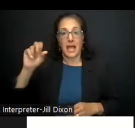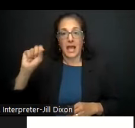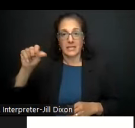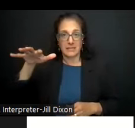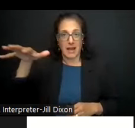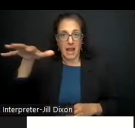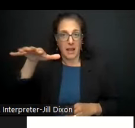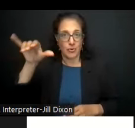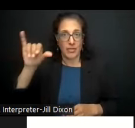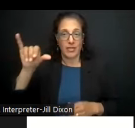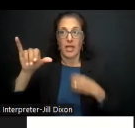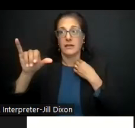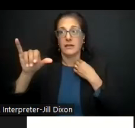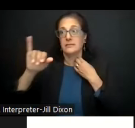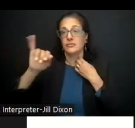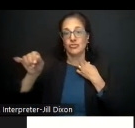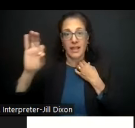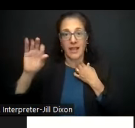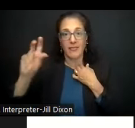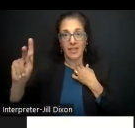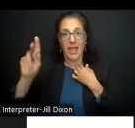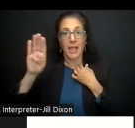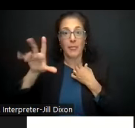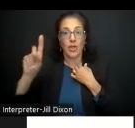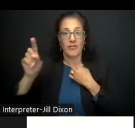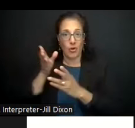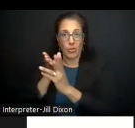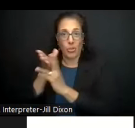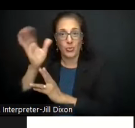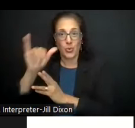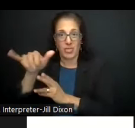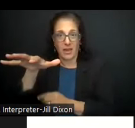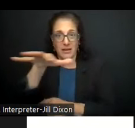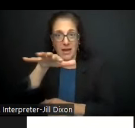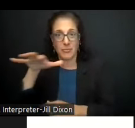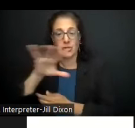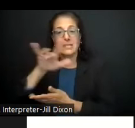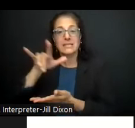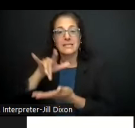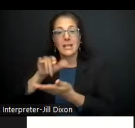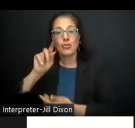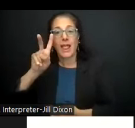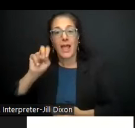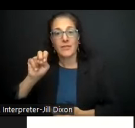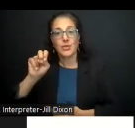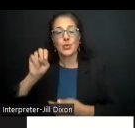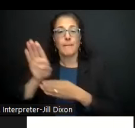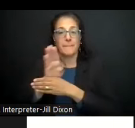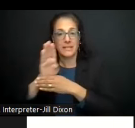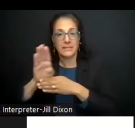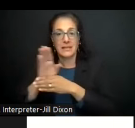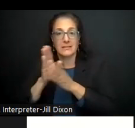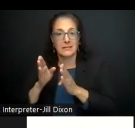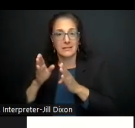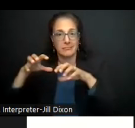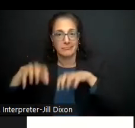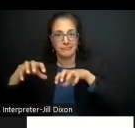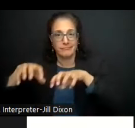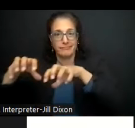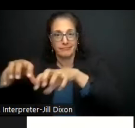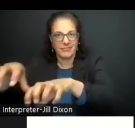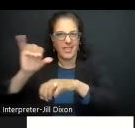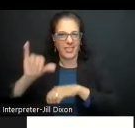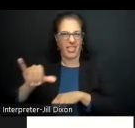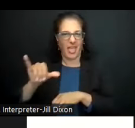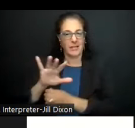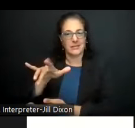the JFK Boulevard runs through the neighborhood. You also have the Central Avenue business corridor, which is sort of the